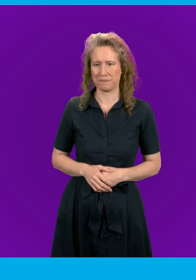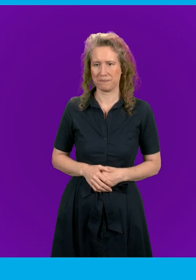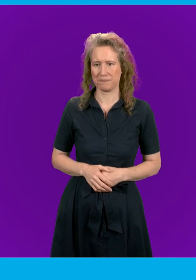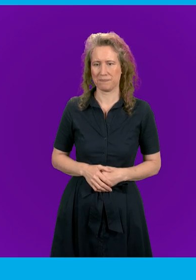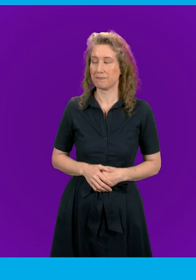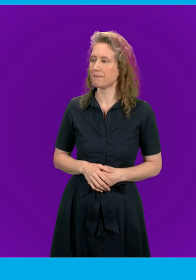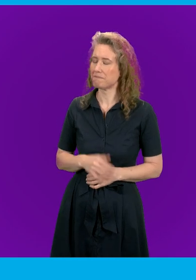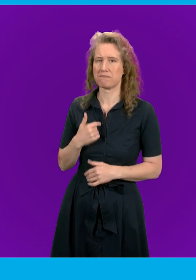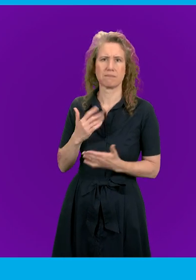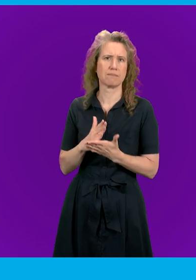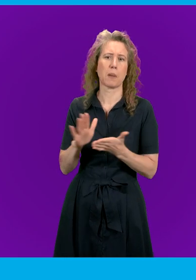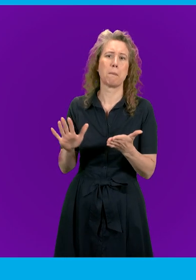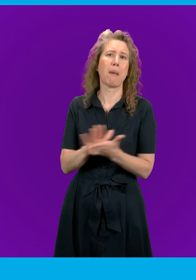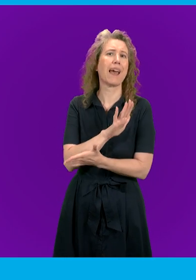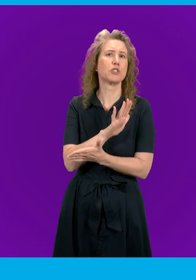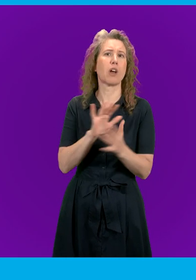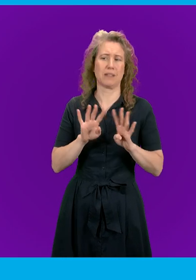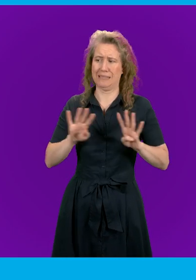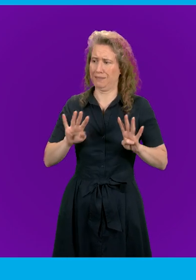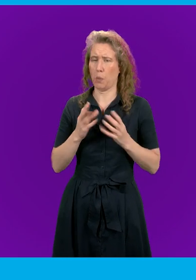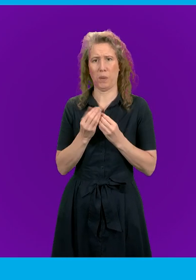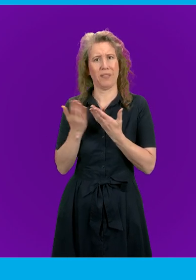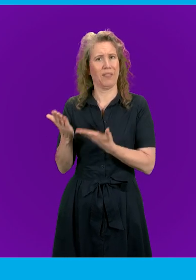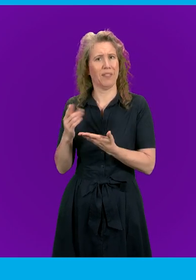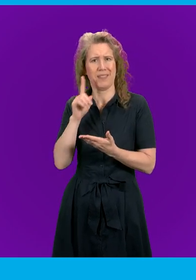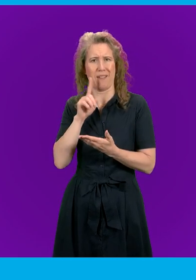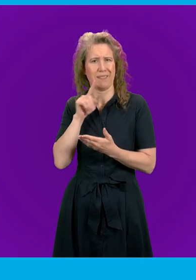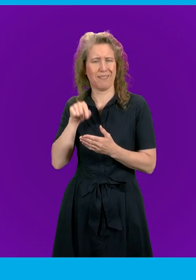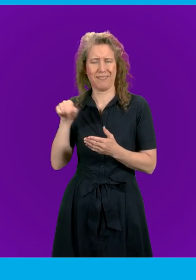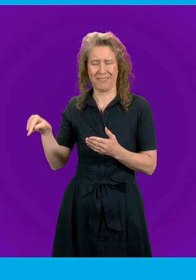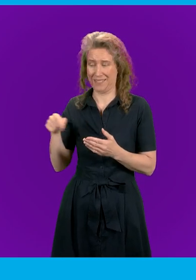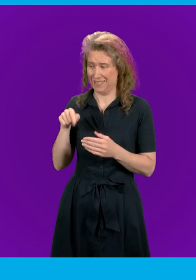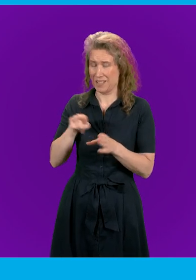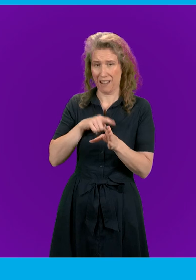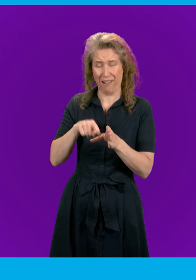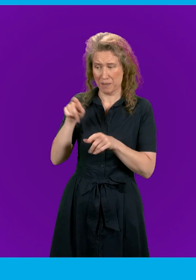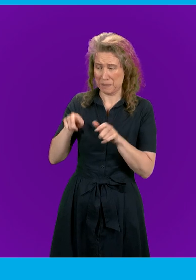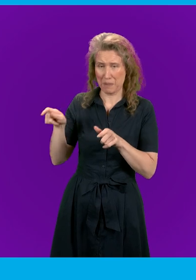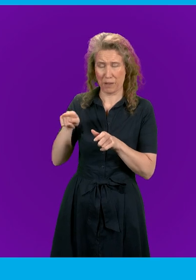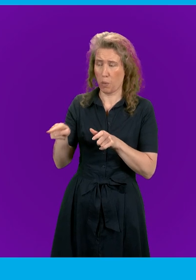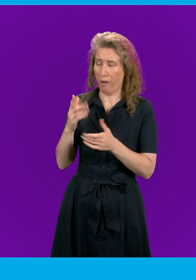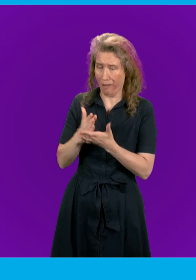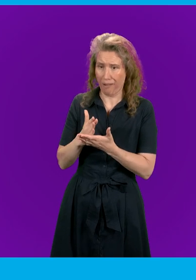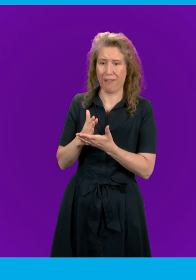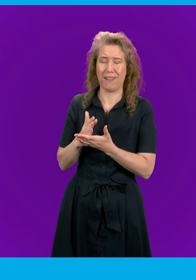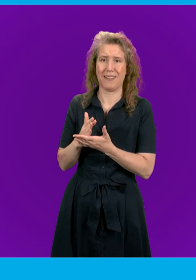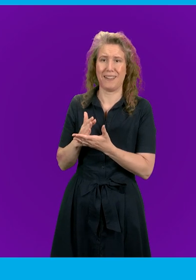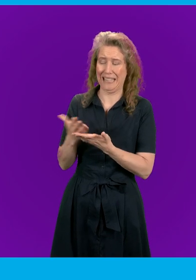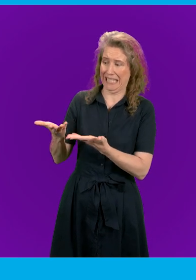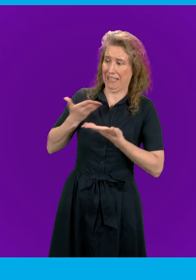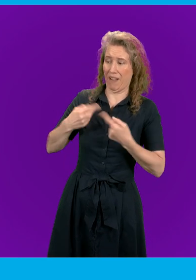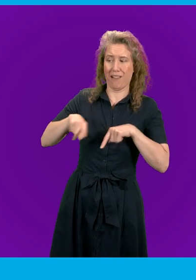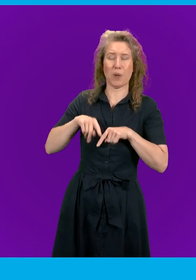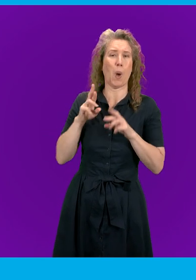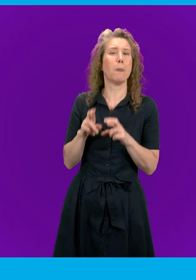It's been a real pleasure to be sharing the stage with you. I think you are the, you know, the what gives us all